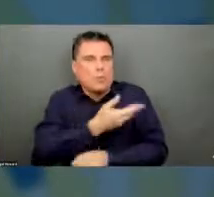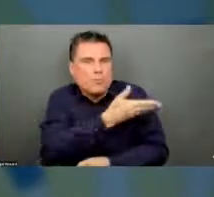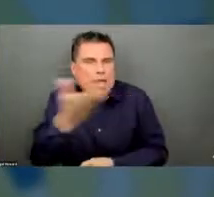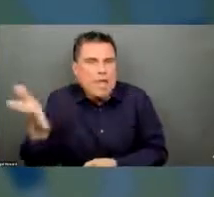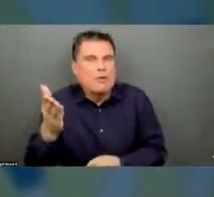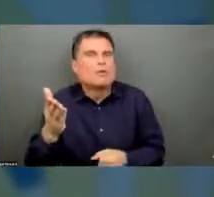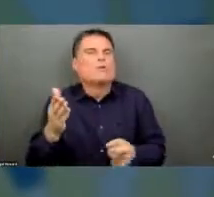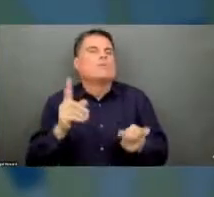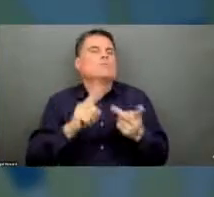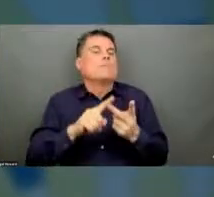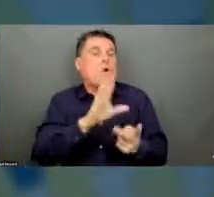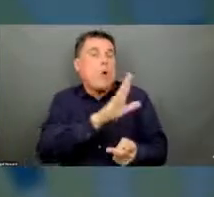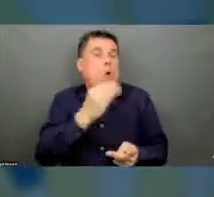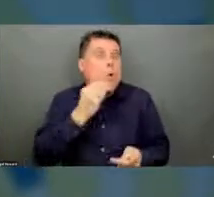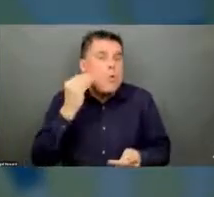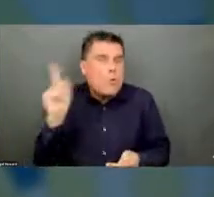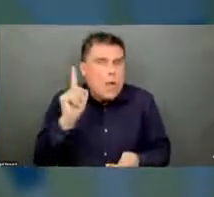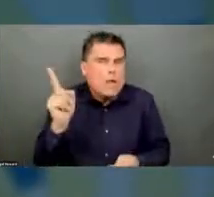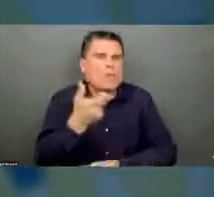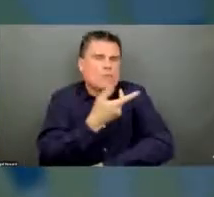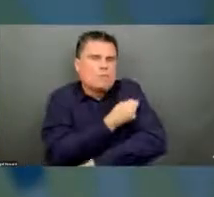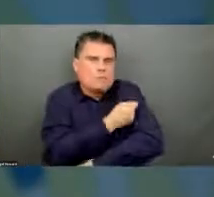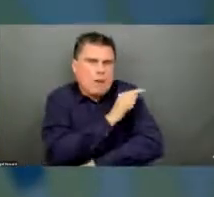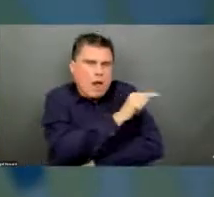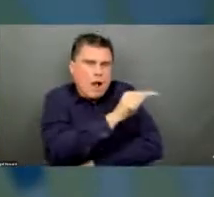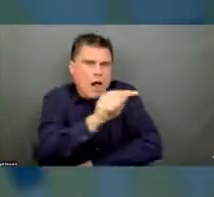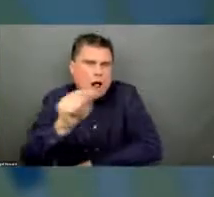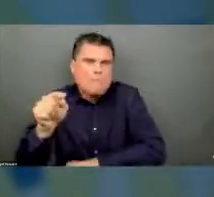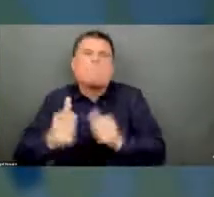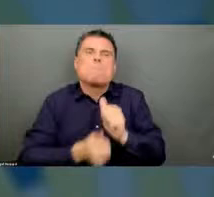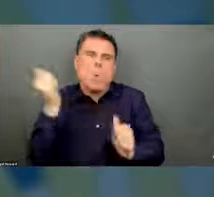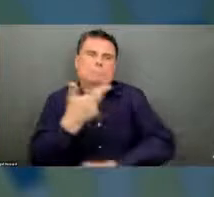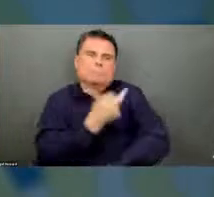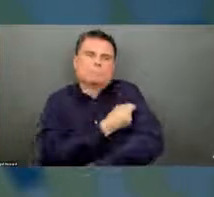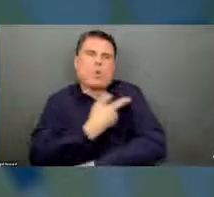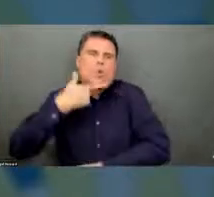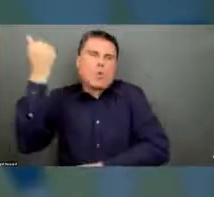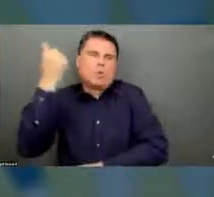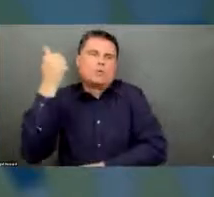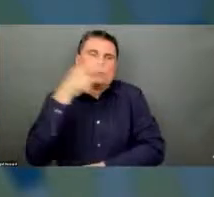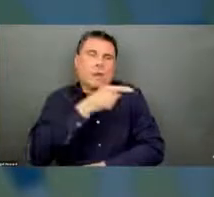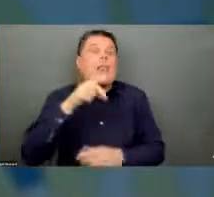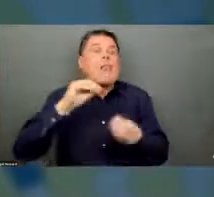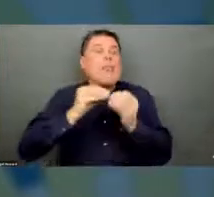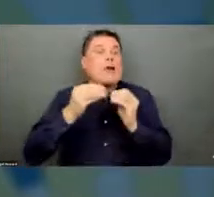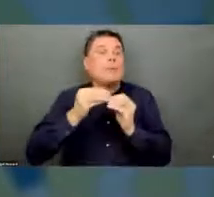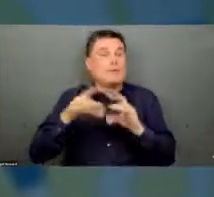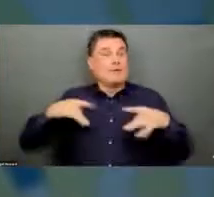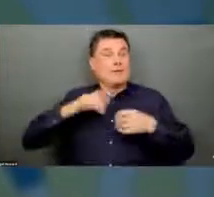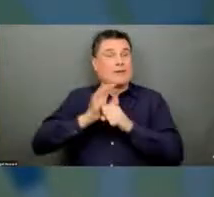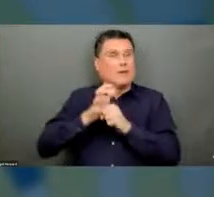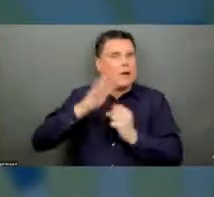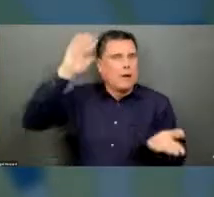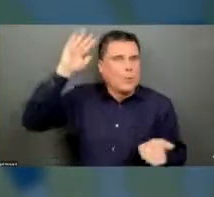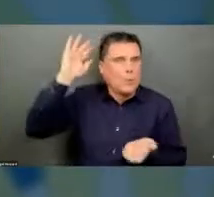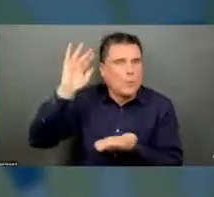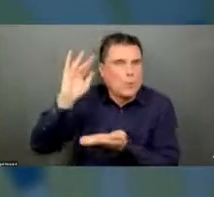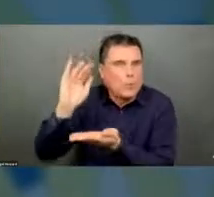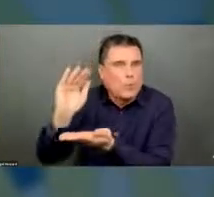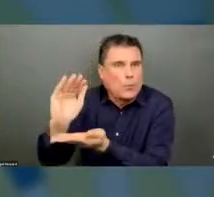community. If we look at what the testing tells us over time and the percent